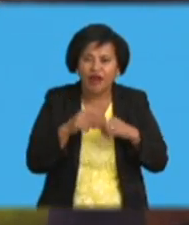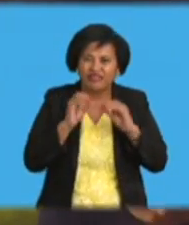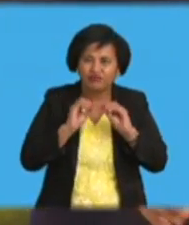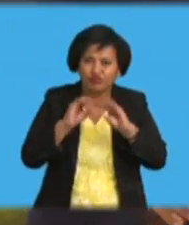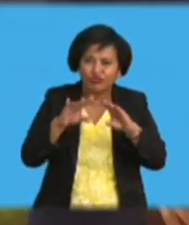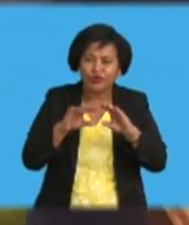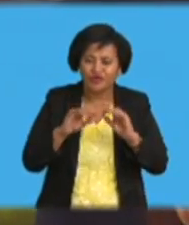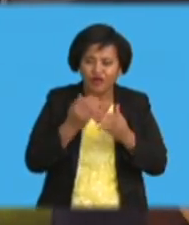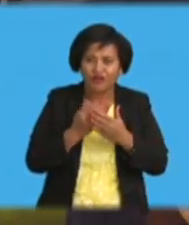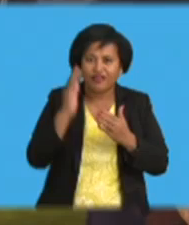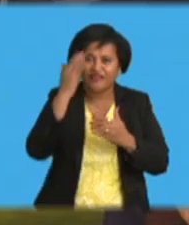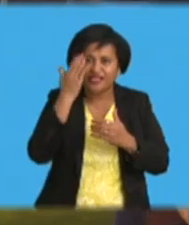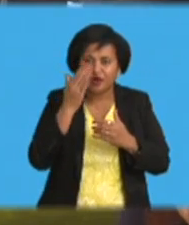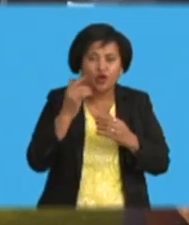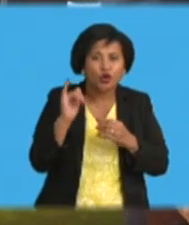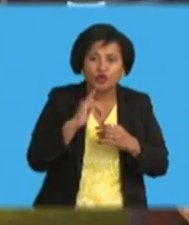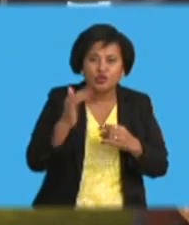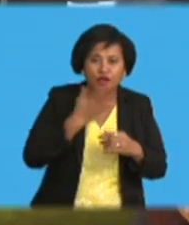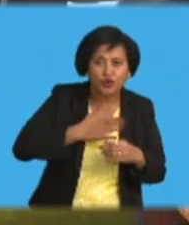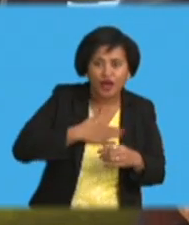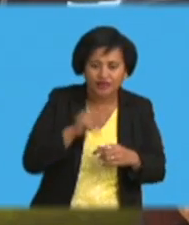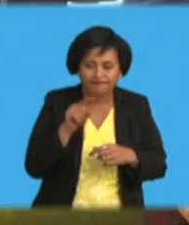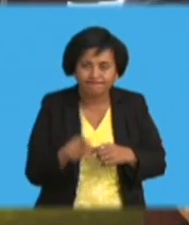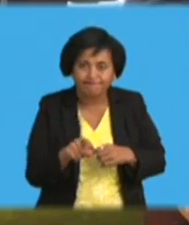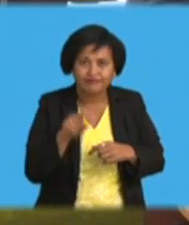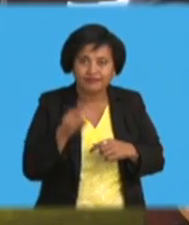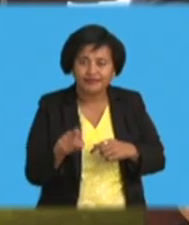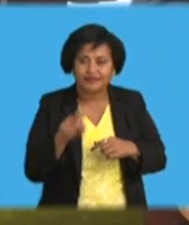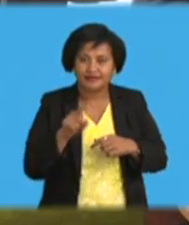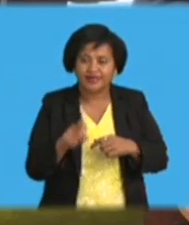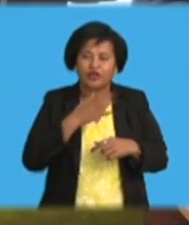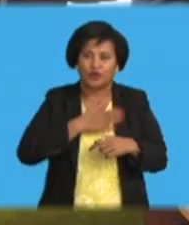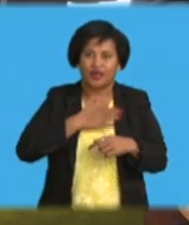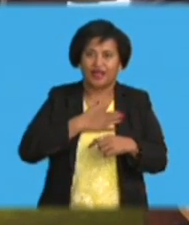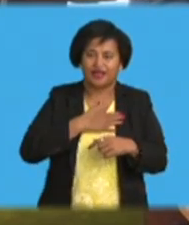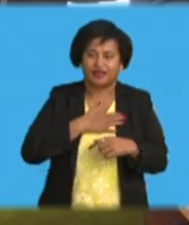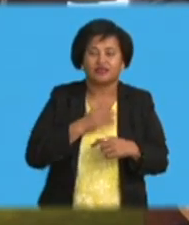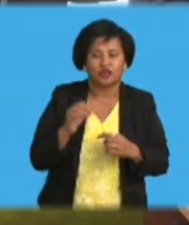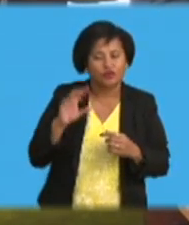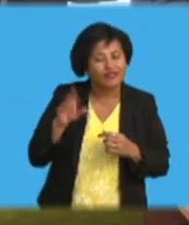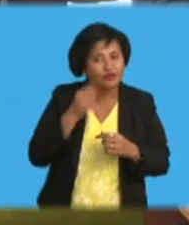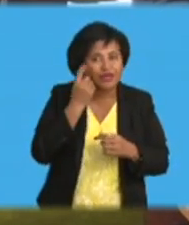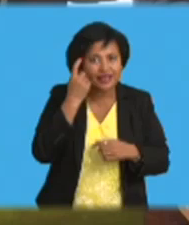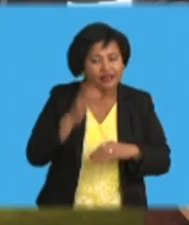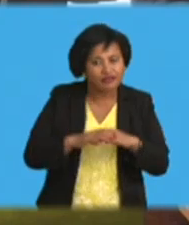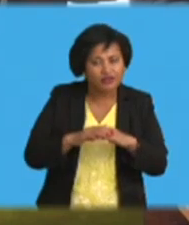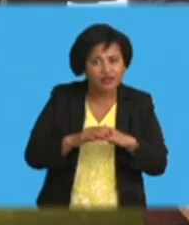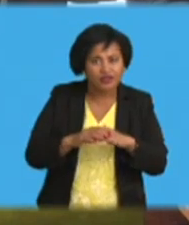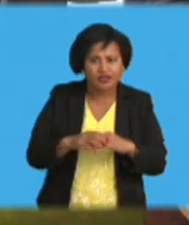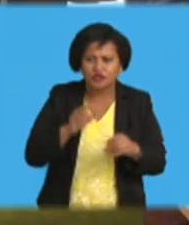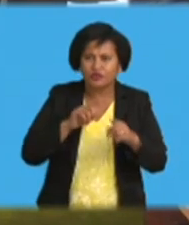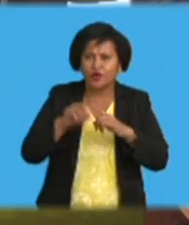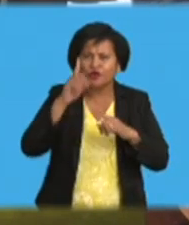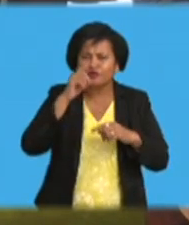share them, especially posts from strangers. Every Fijian within their families and communities is looked to as a trusted source of information